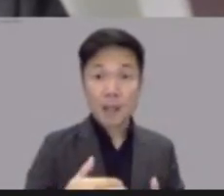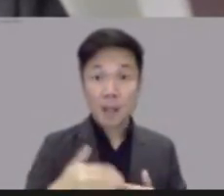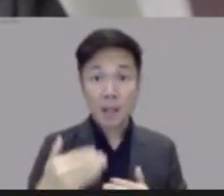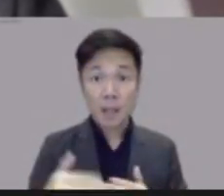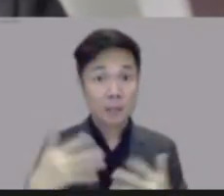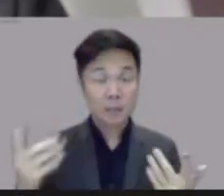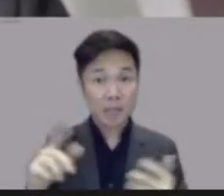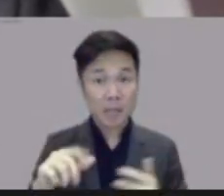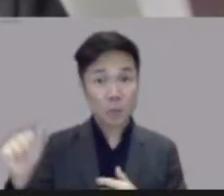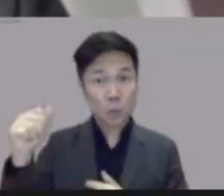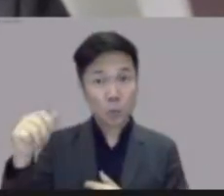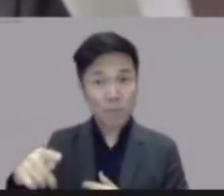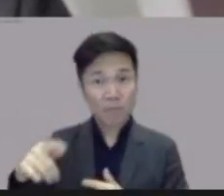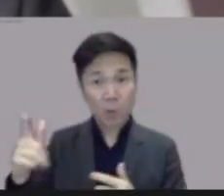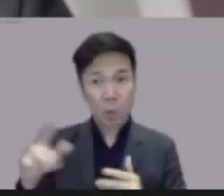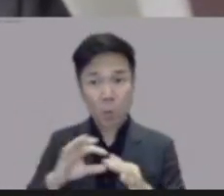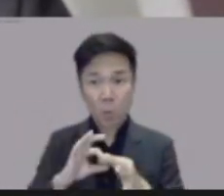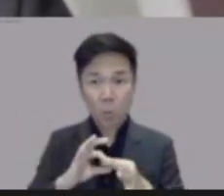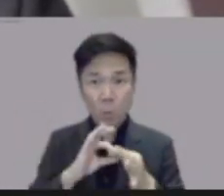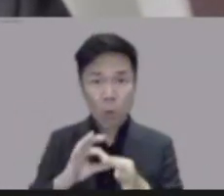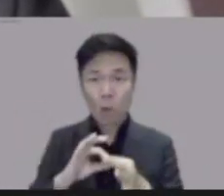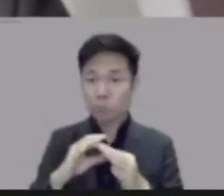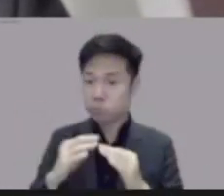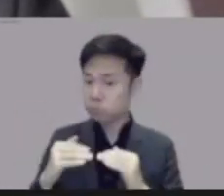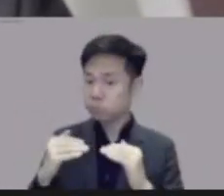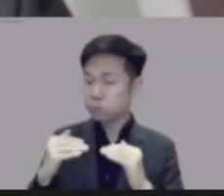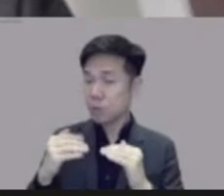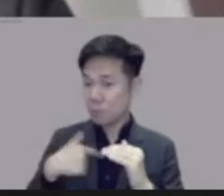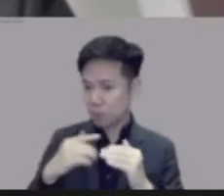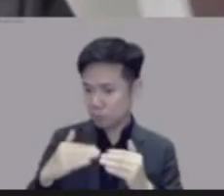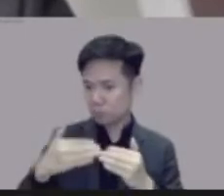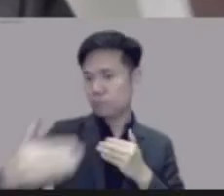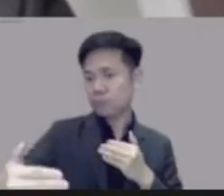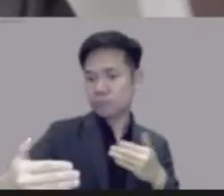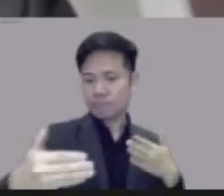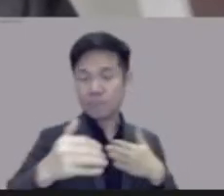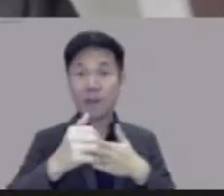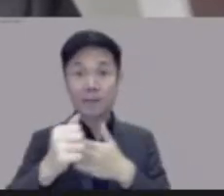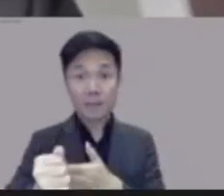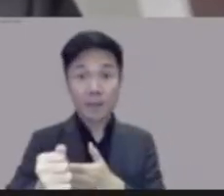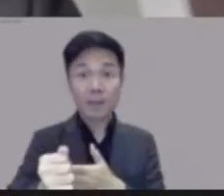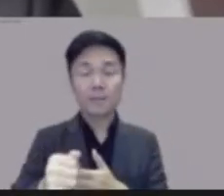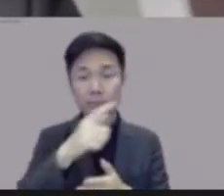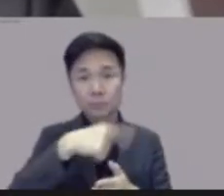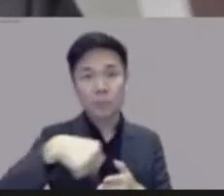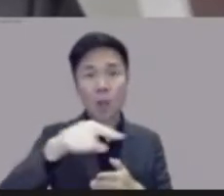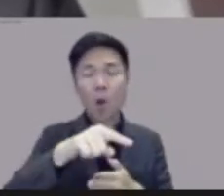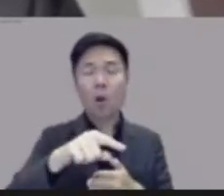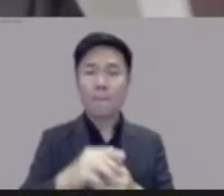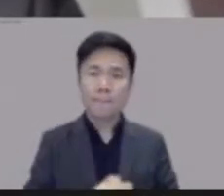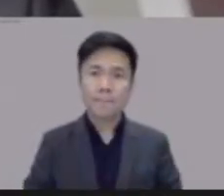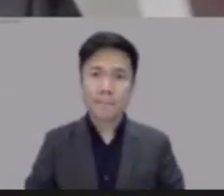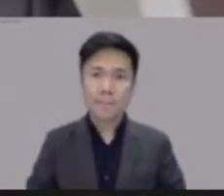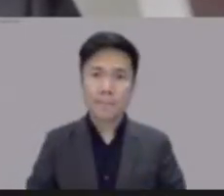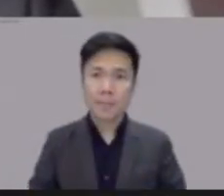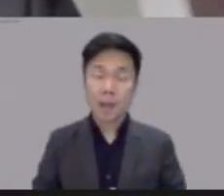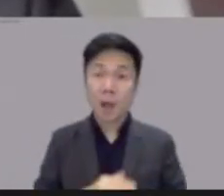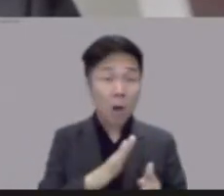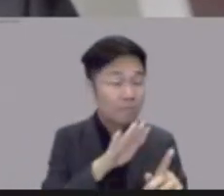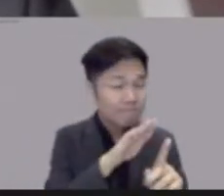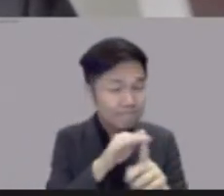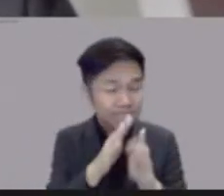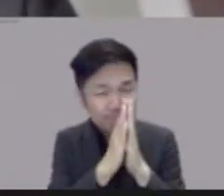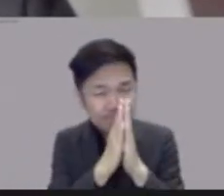present you four goals that hope the leaders of this region will work together to achieve first countries